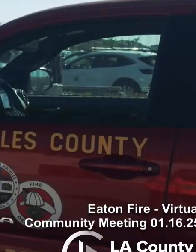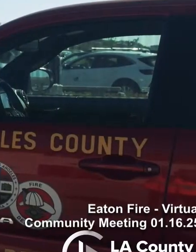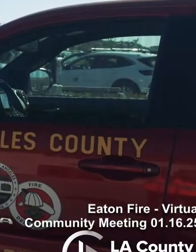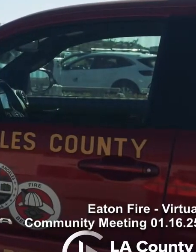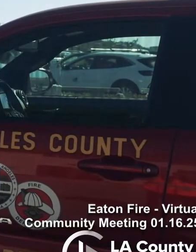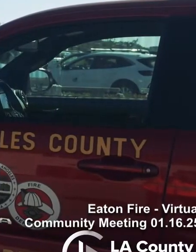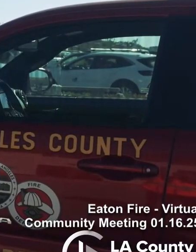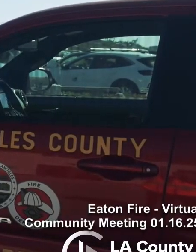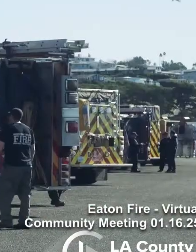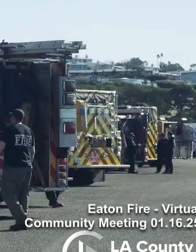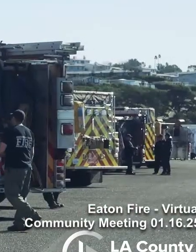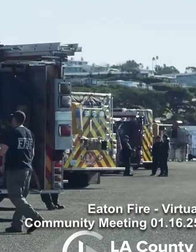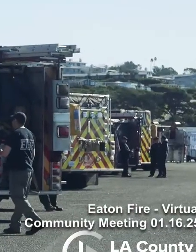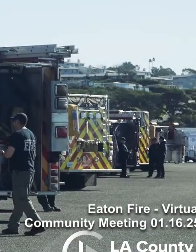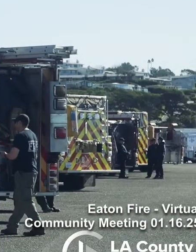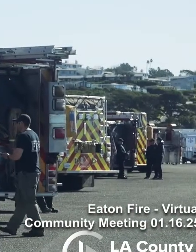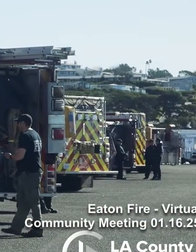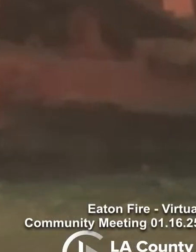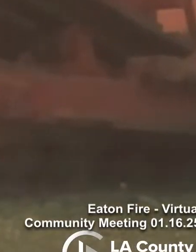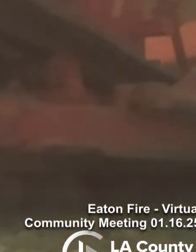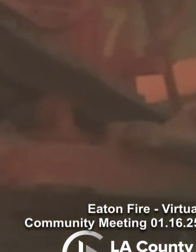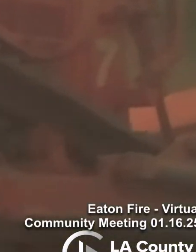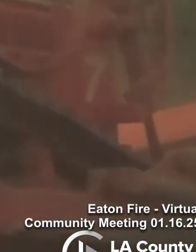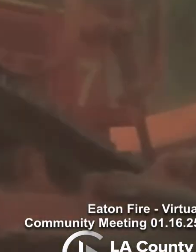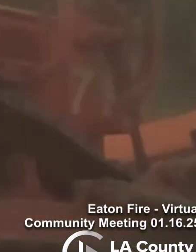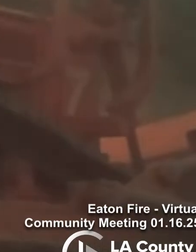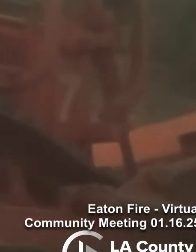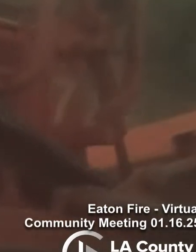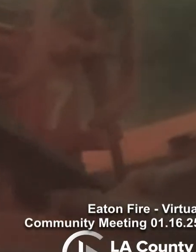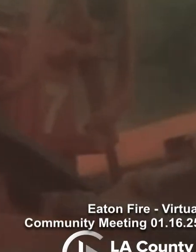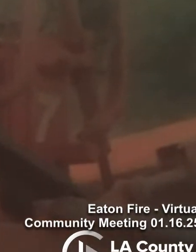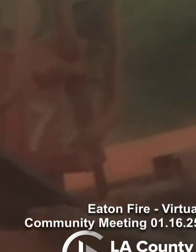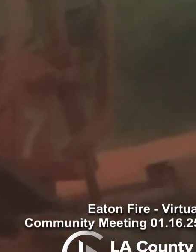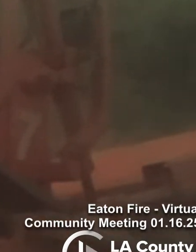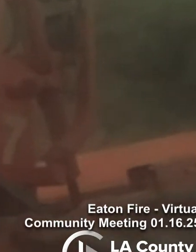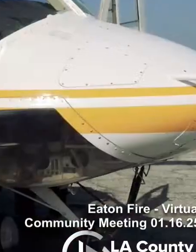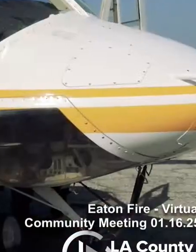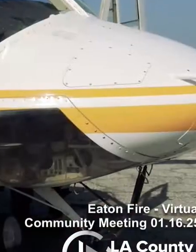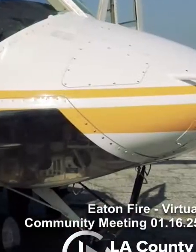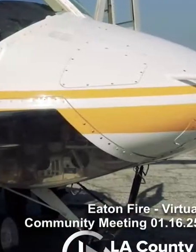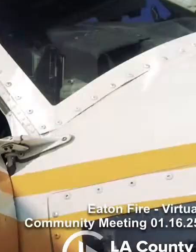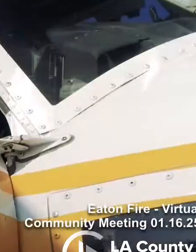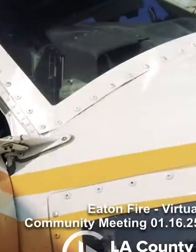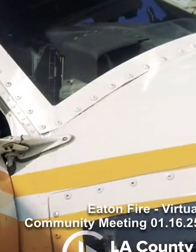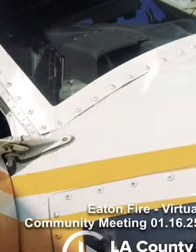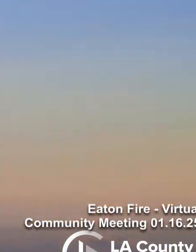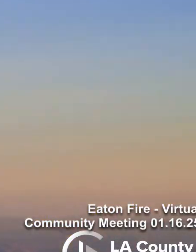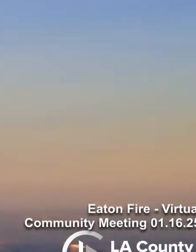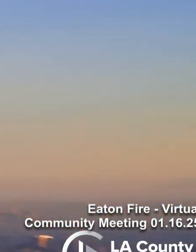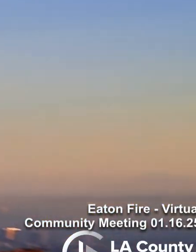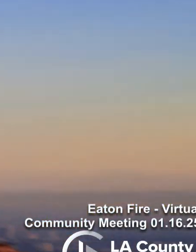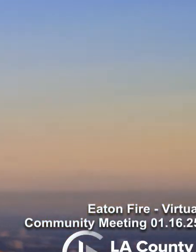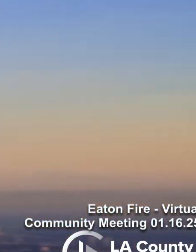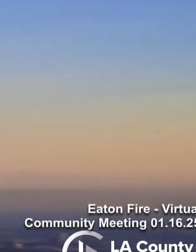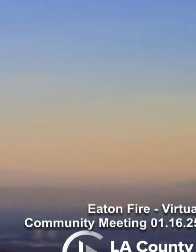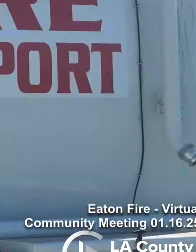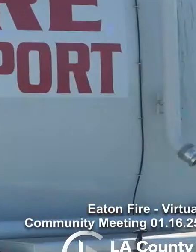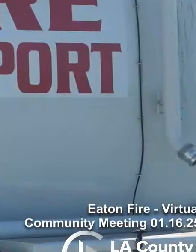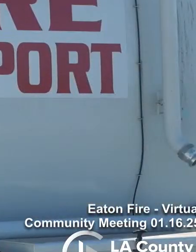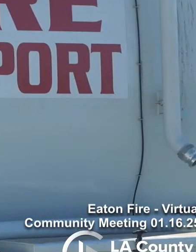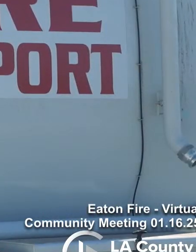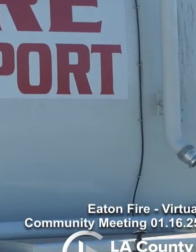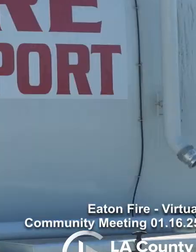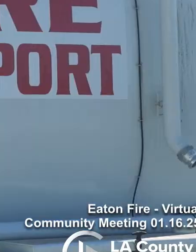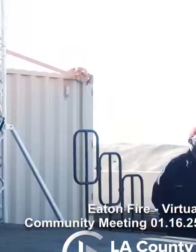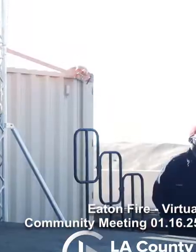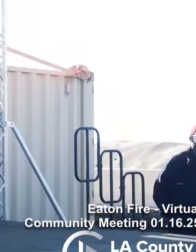got 515 engines. We've got 66 dozers. We've got 115 camp crews, 44 helicopters, 60 water tenders.